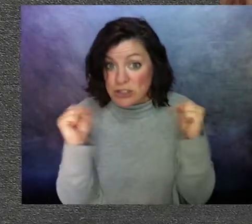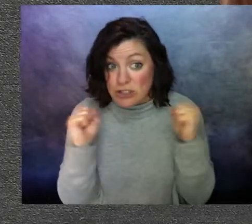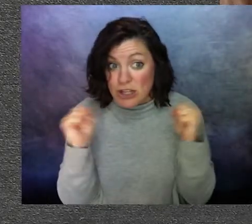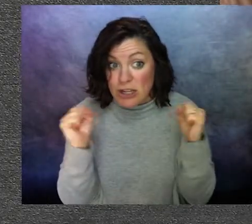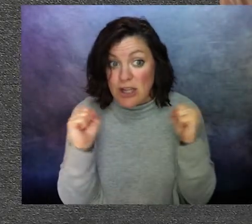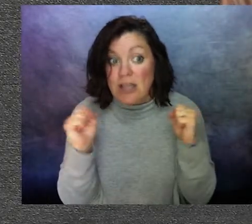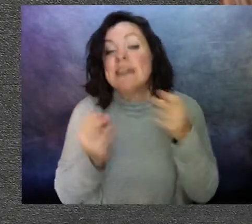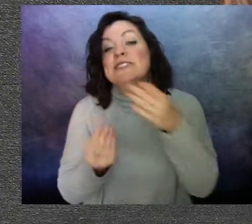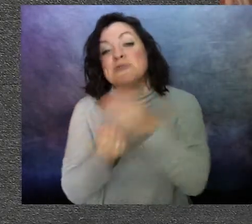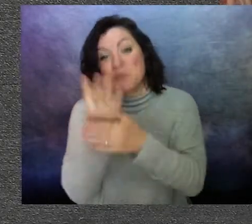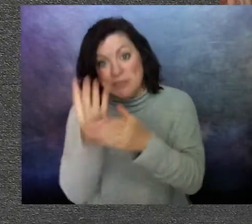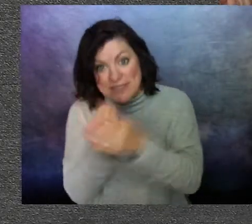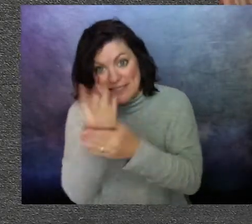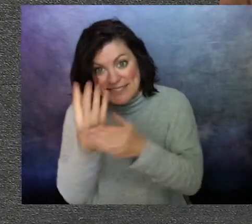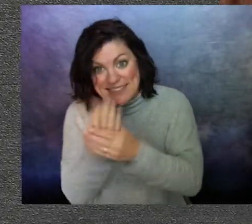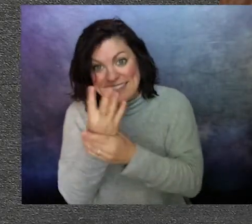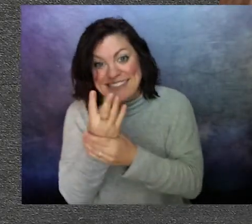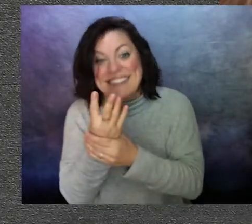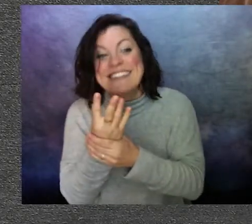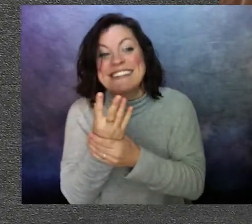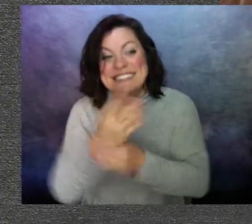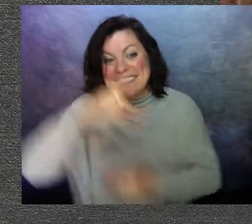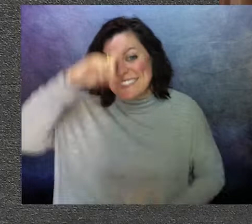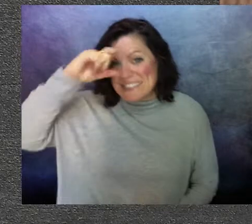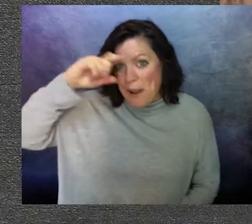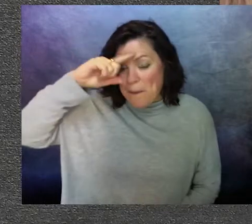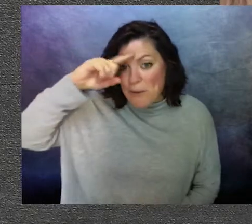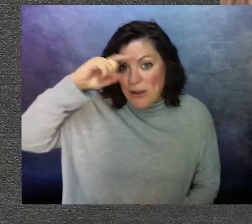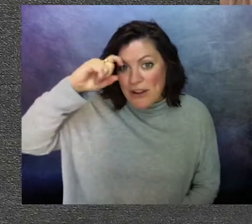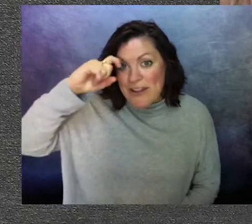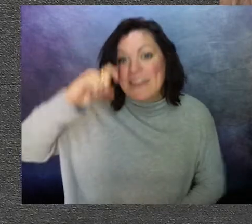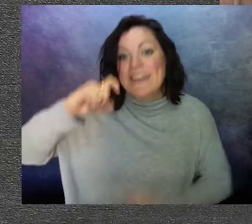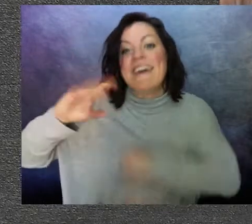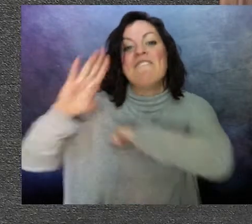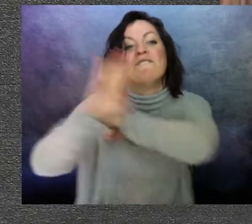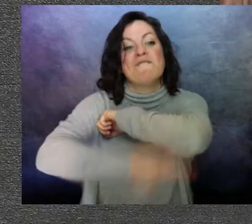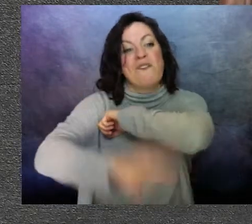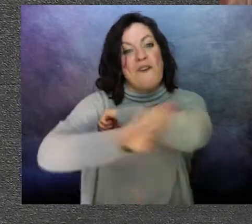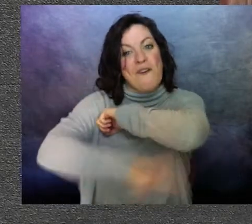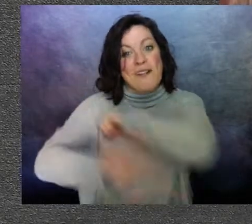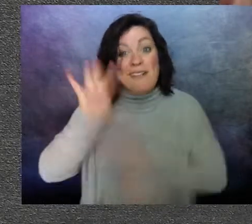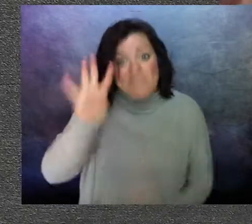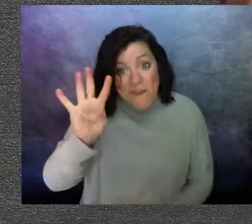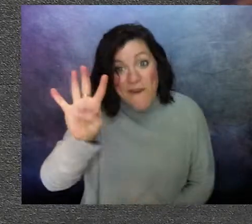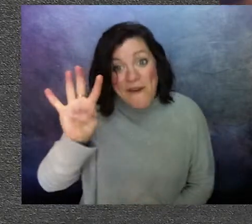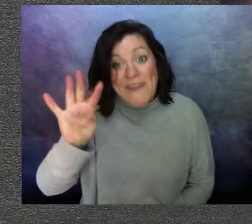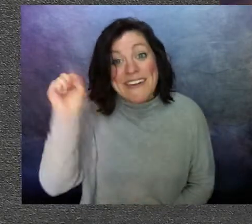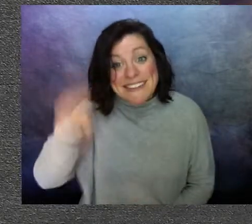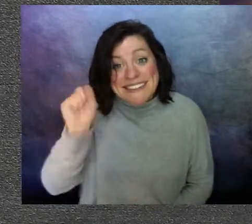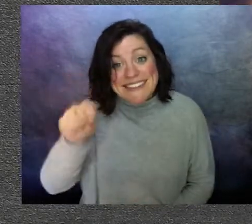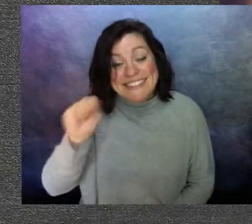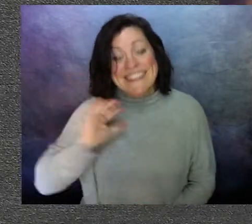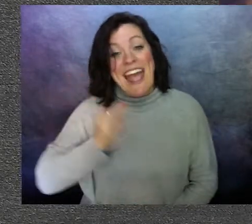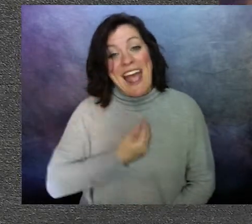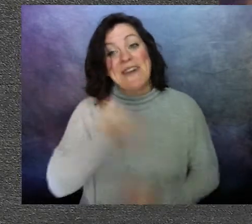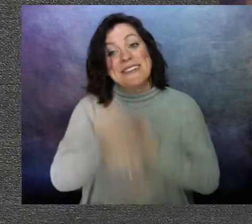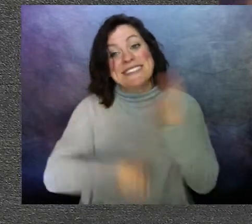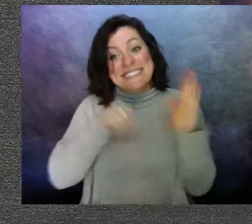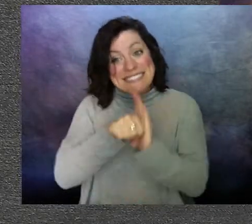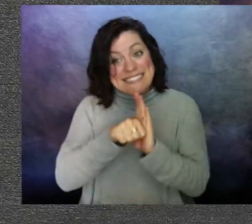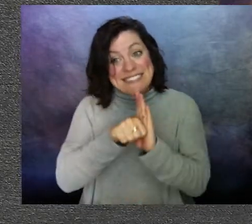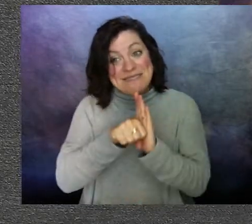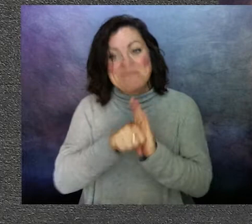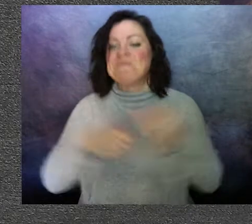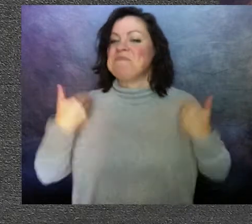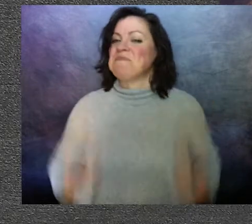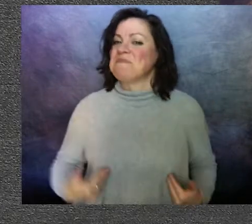winter, spring, summer, and fall. I'm